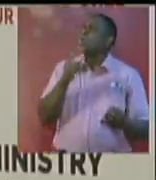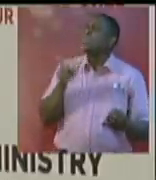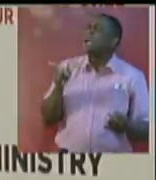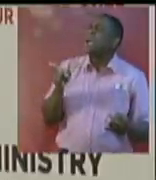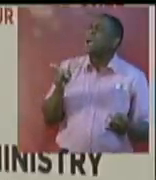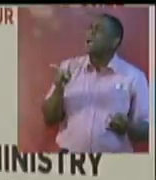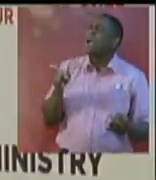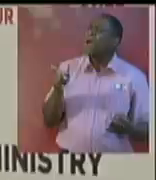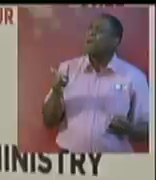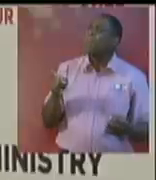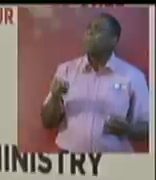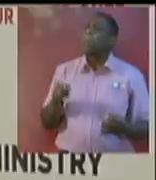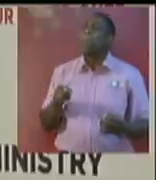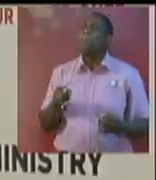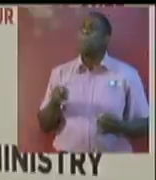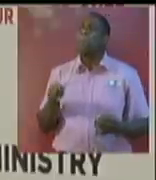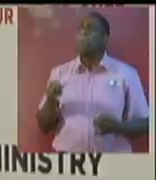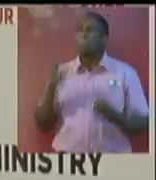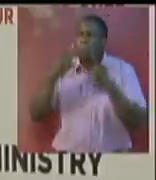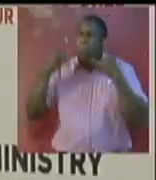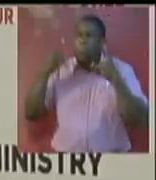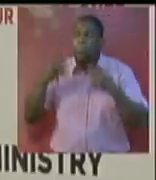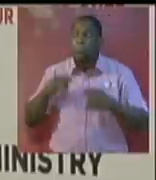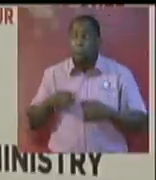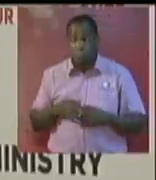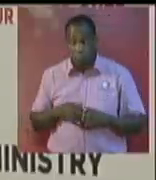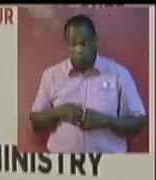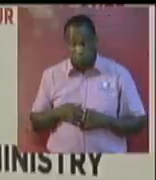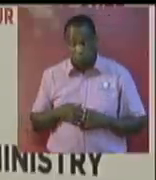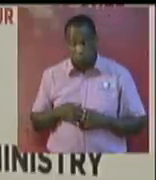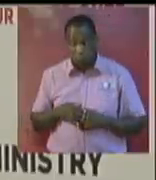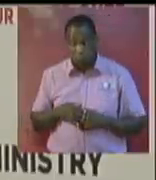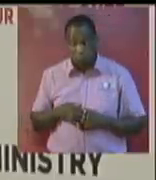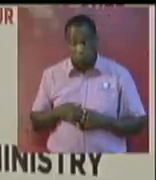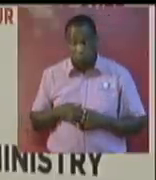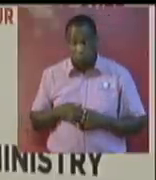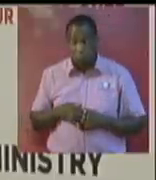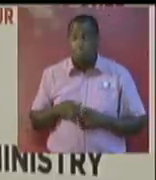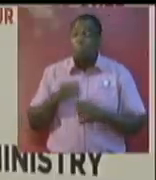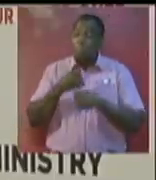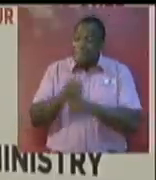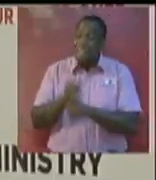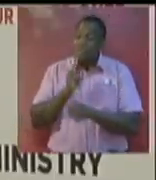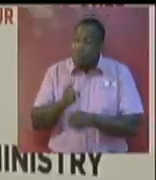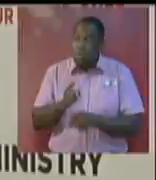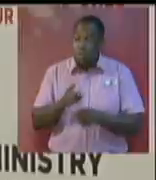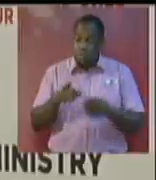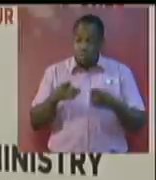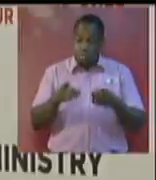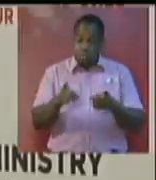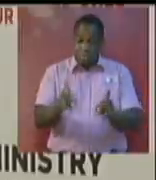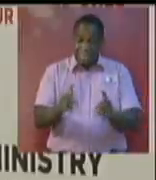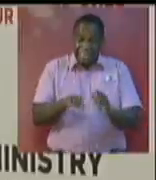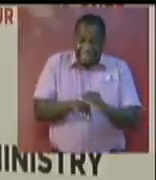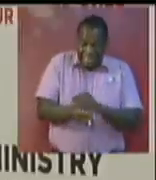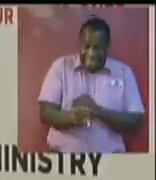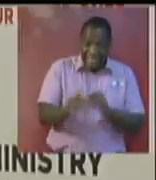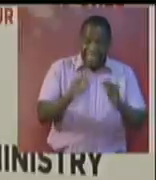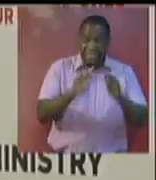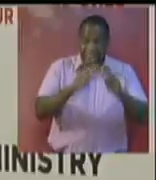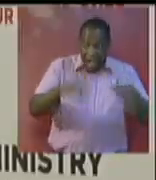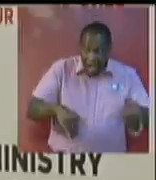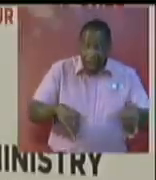yourself. Put on your mask when the person comes into your home and make sure that person is wearing the mask. Encourage the